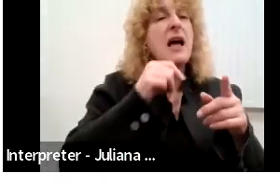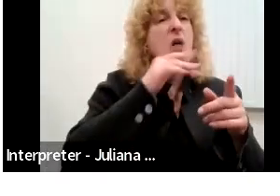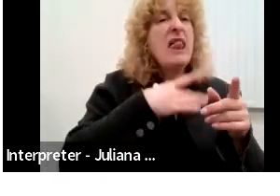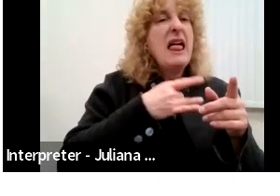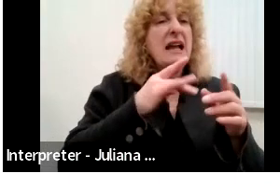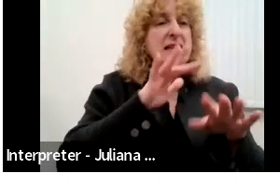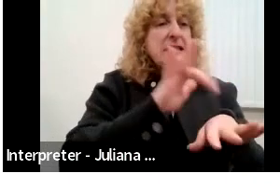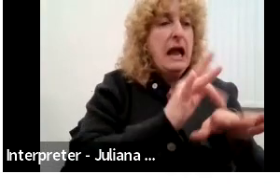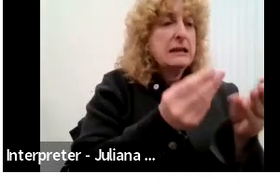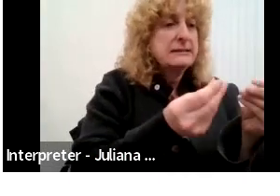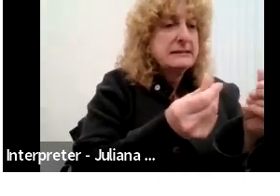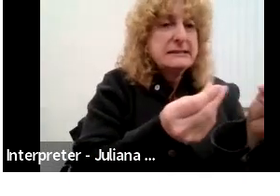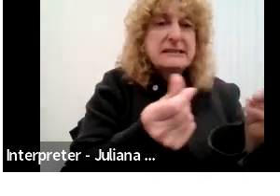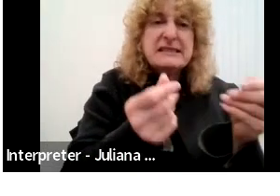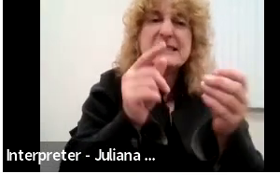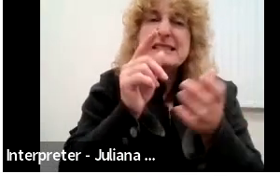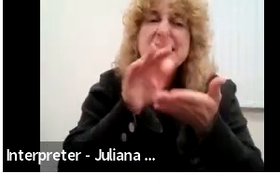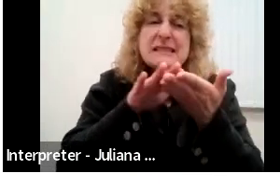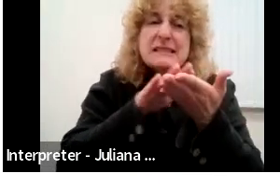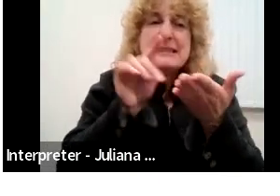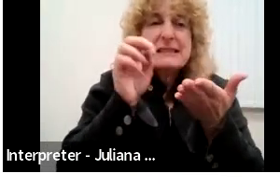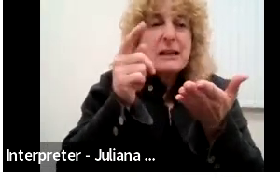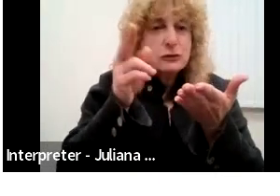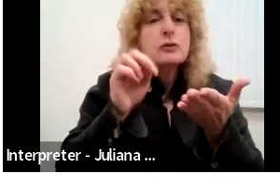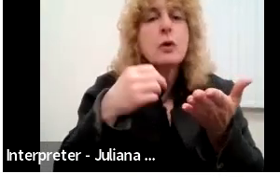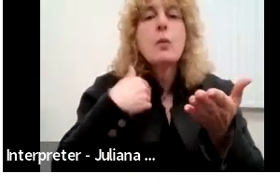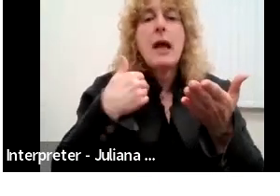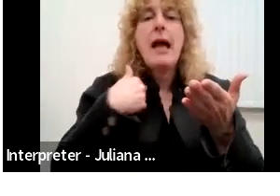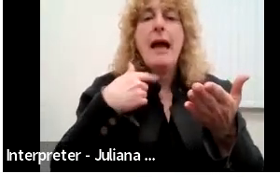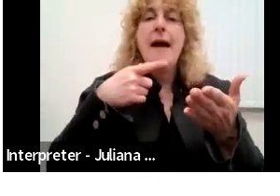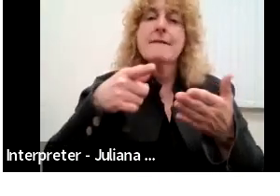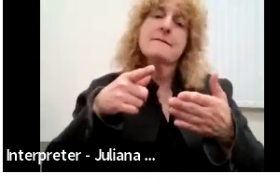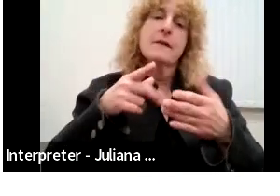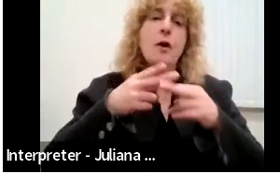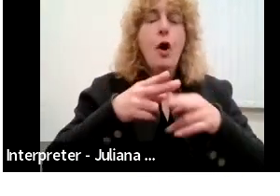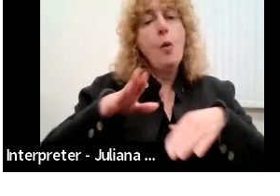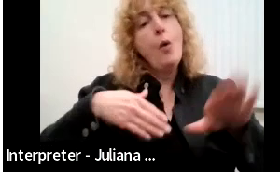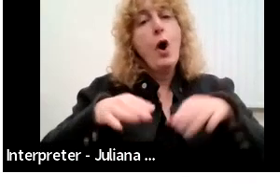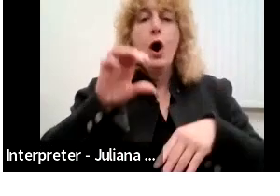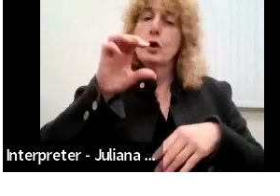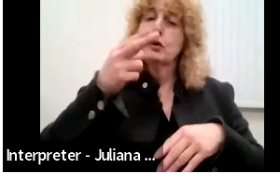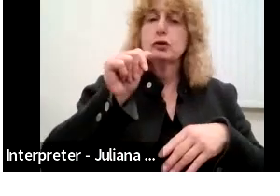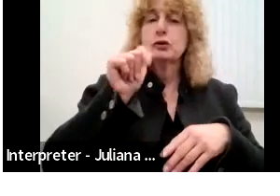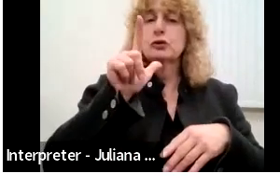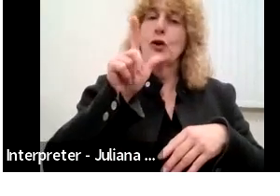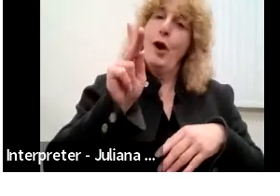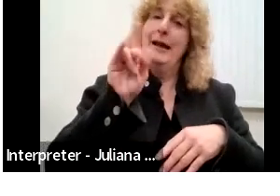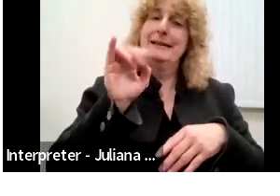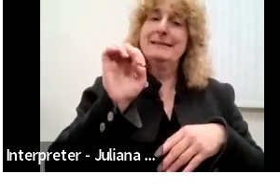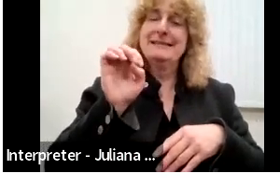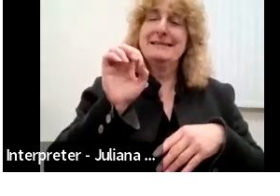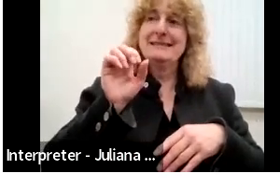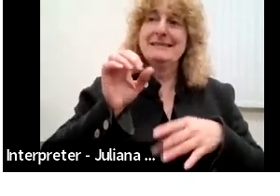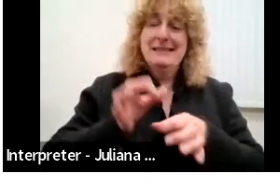touch. So we do have walkie-talkie sticks. So that is where someone will insert the chalk into